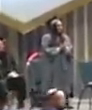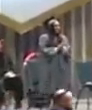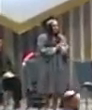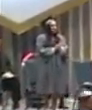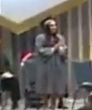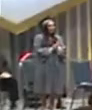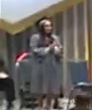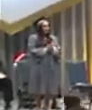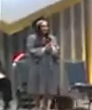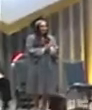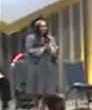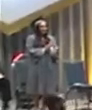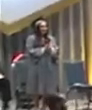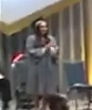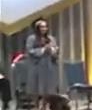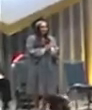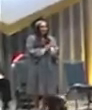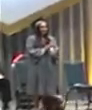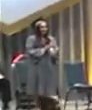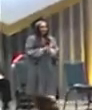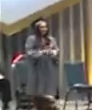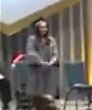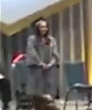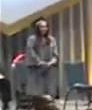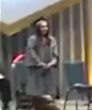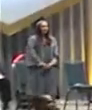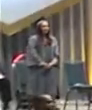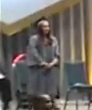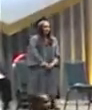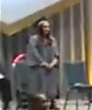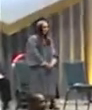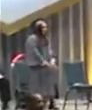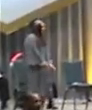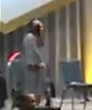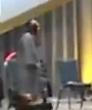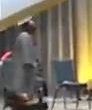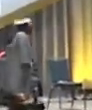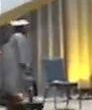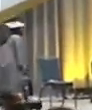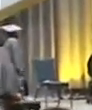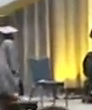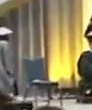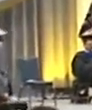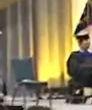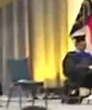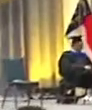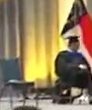So graduates, if I could ask you to please be seated one last time.